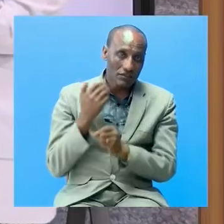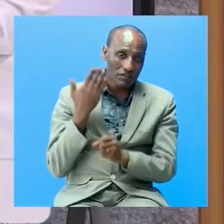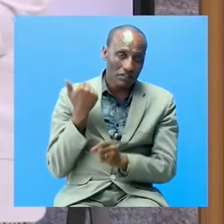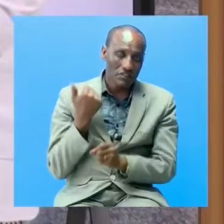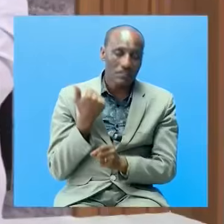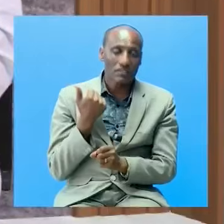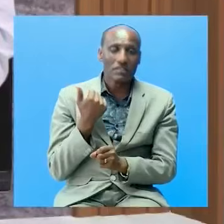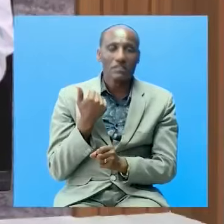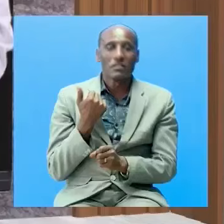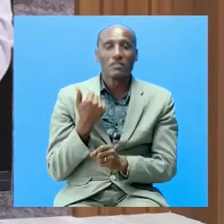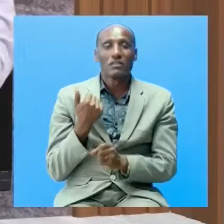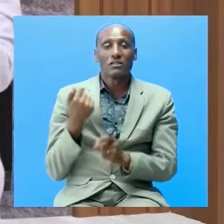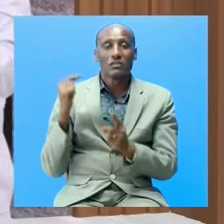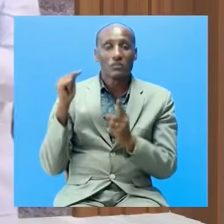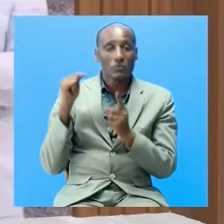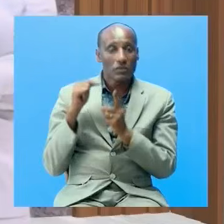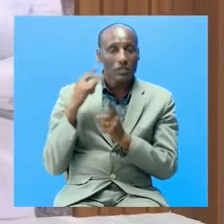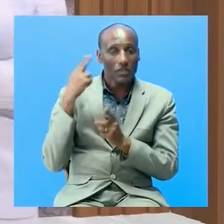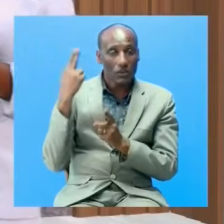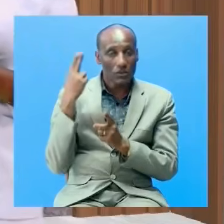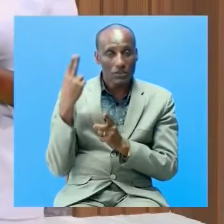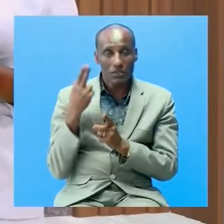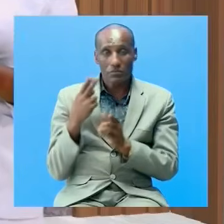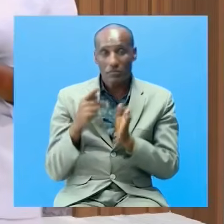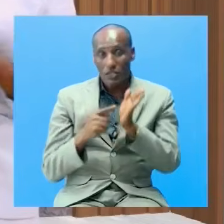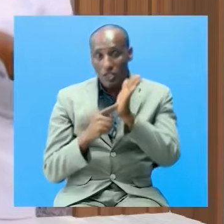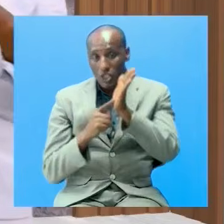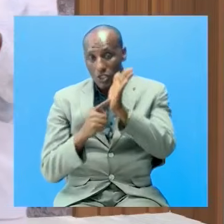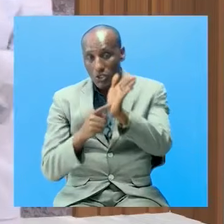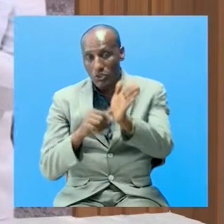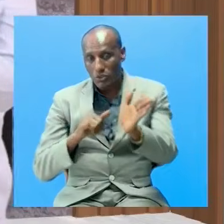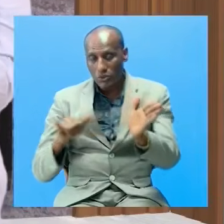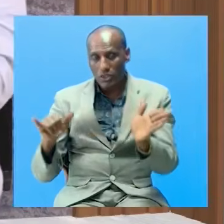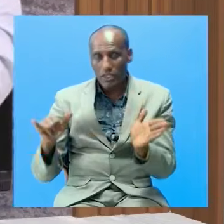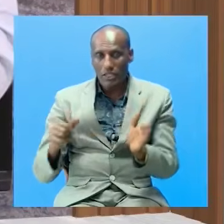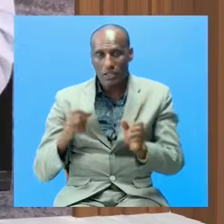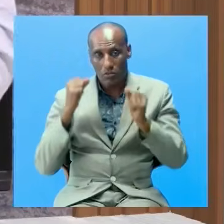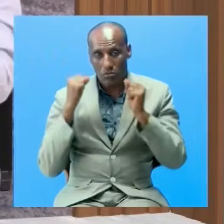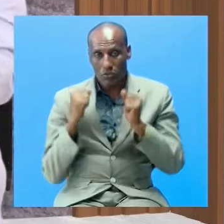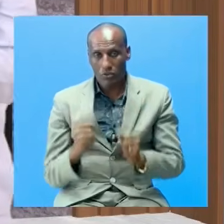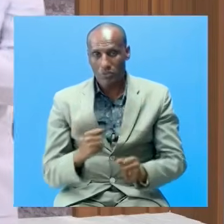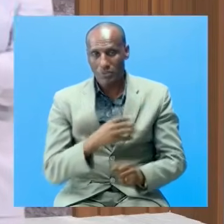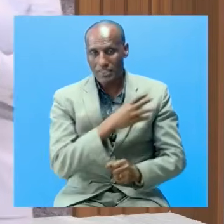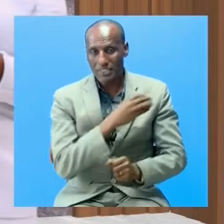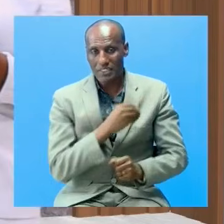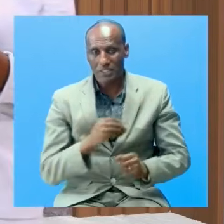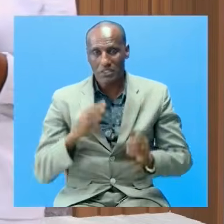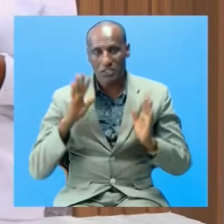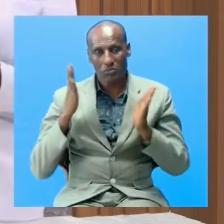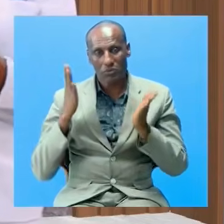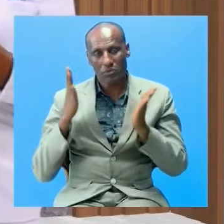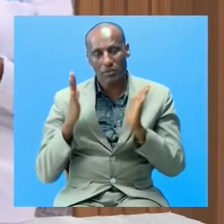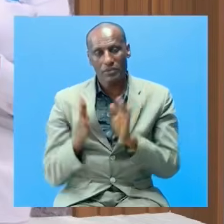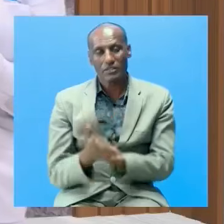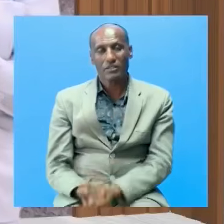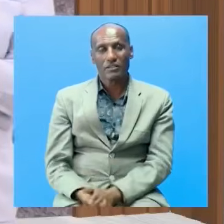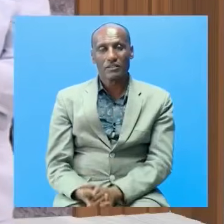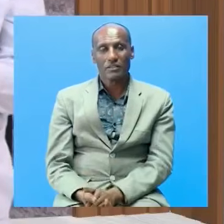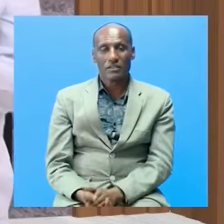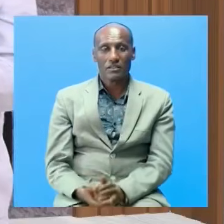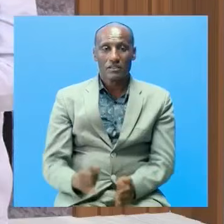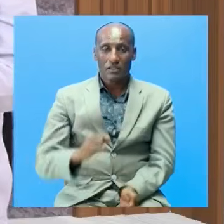not going to use them just for future activities, okay? We are going to use them in showing a possibility